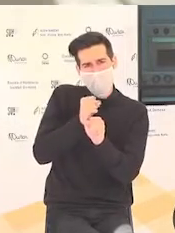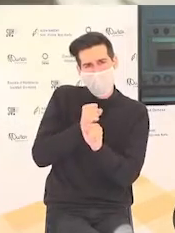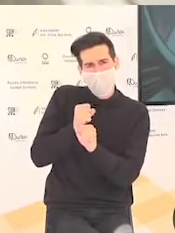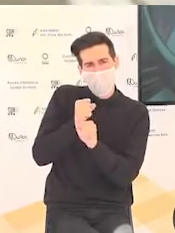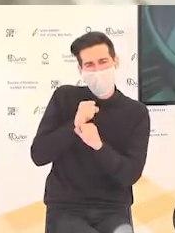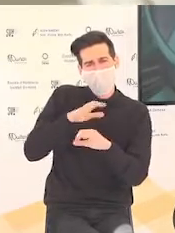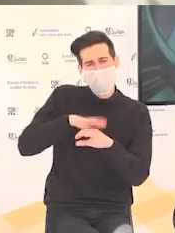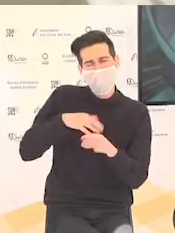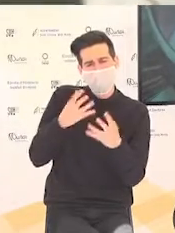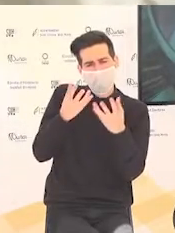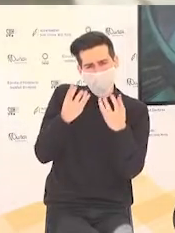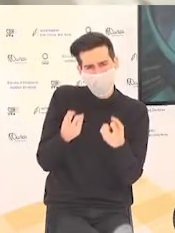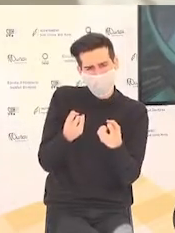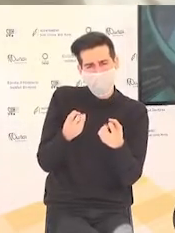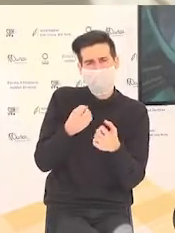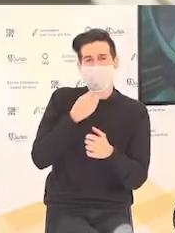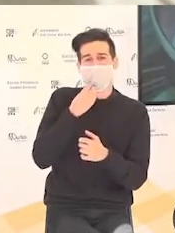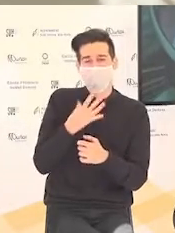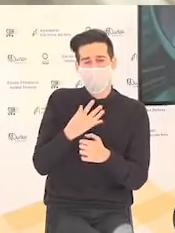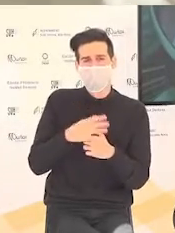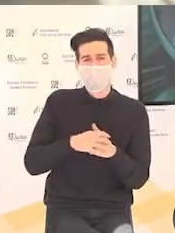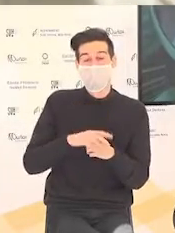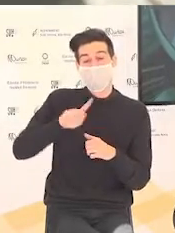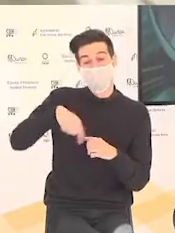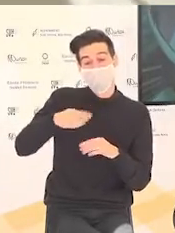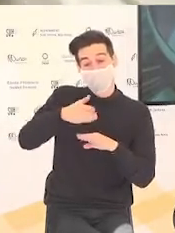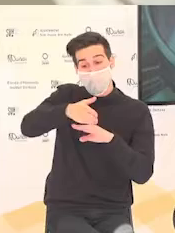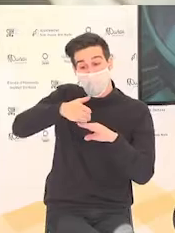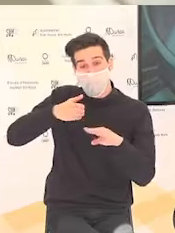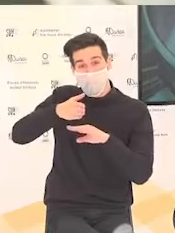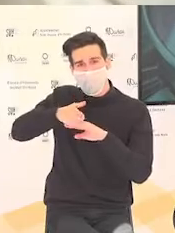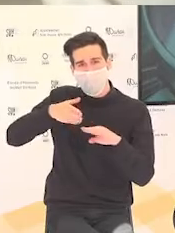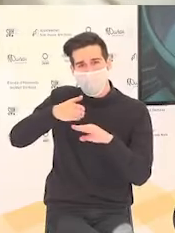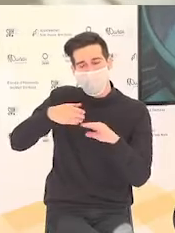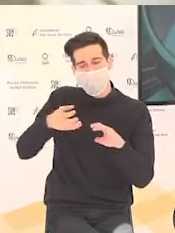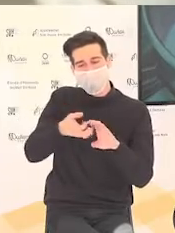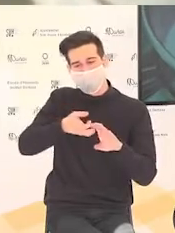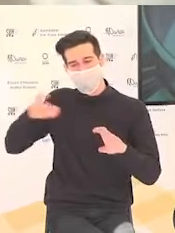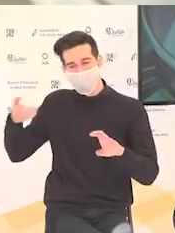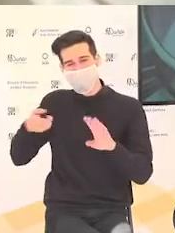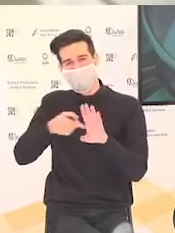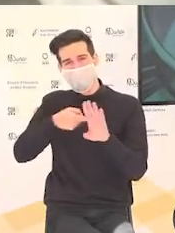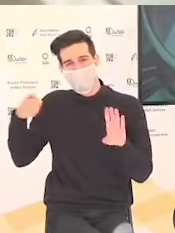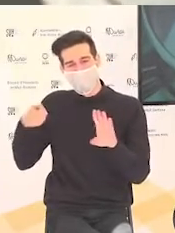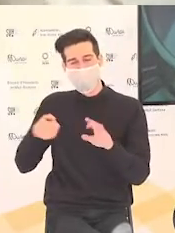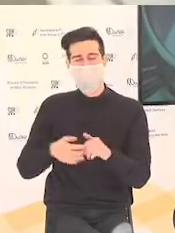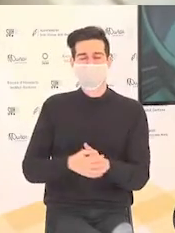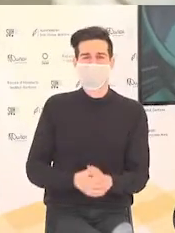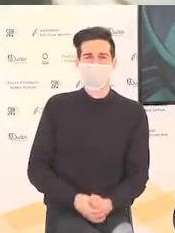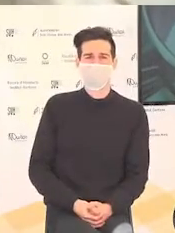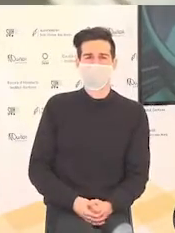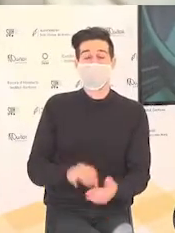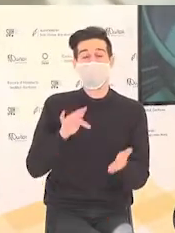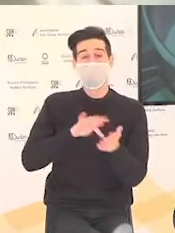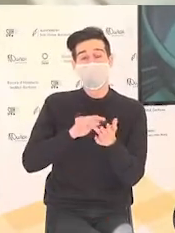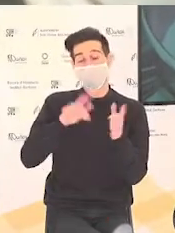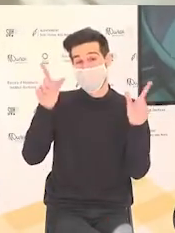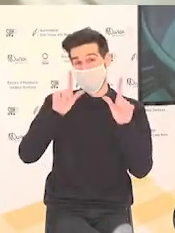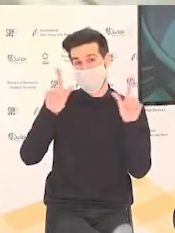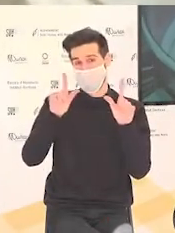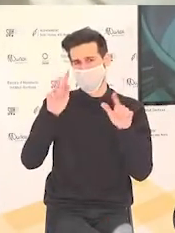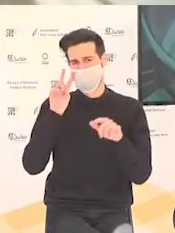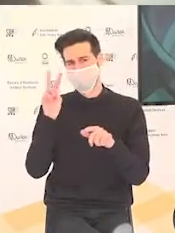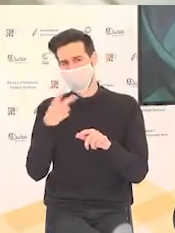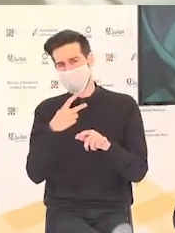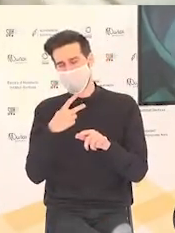luego con el cortador lo voy a sacar. As you can see the texture here on the screen. En la pantalla podemos apreciar ahora la textura que va